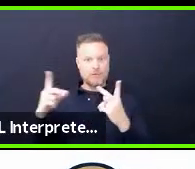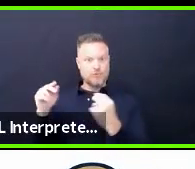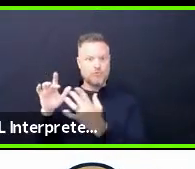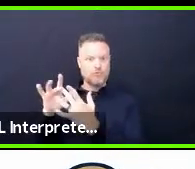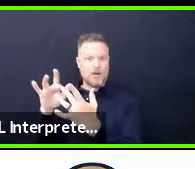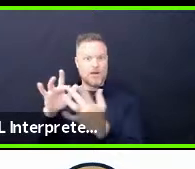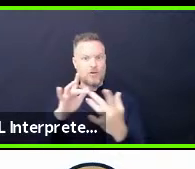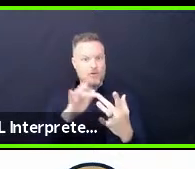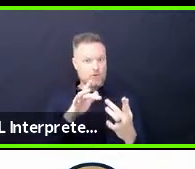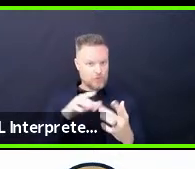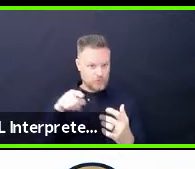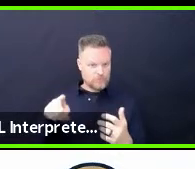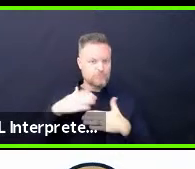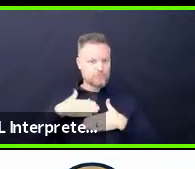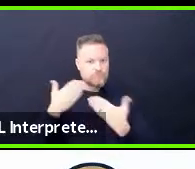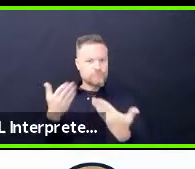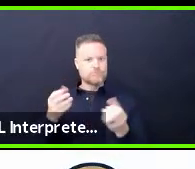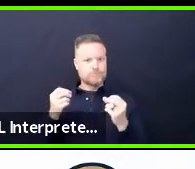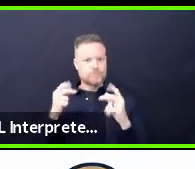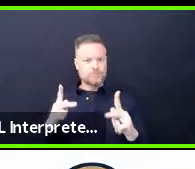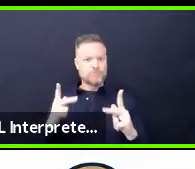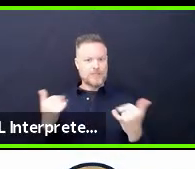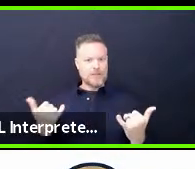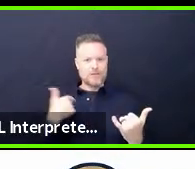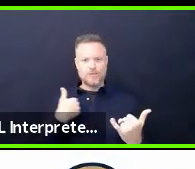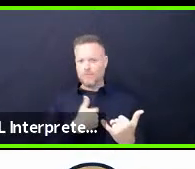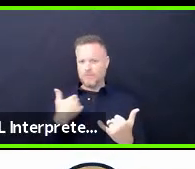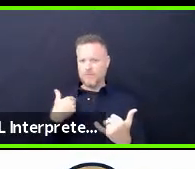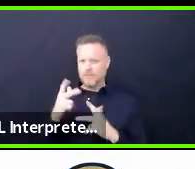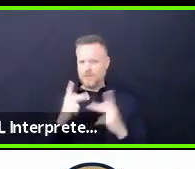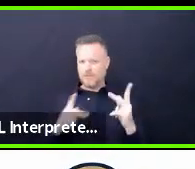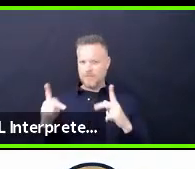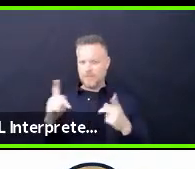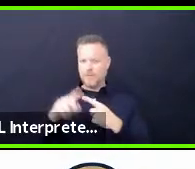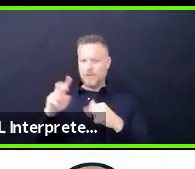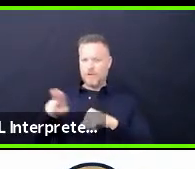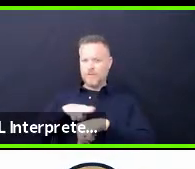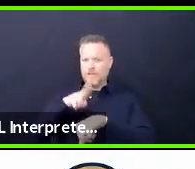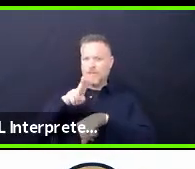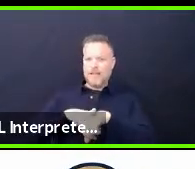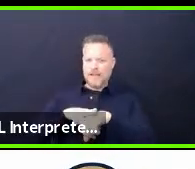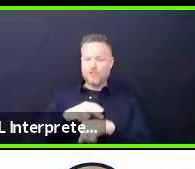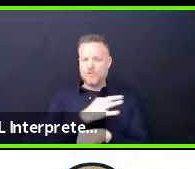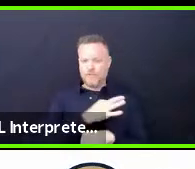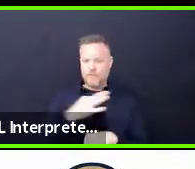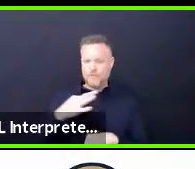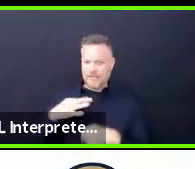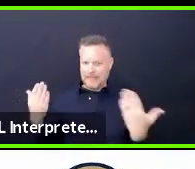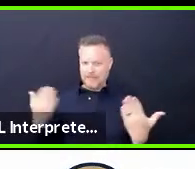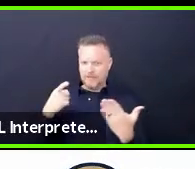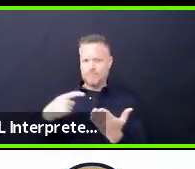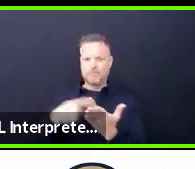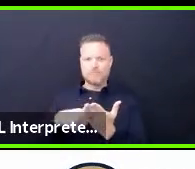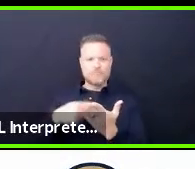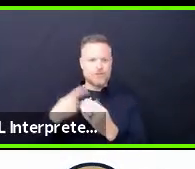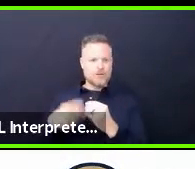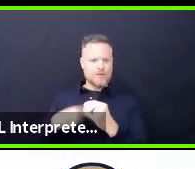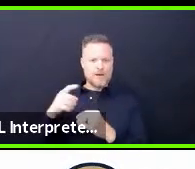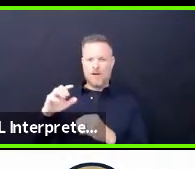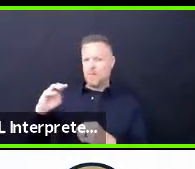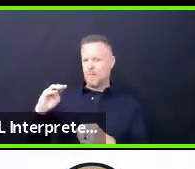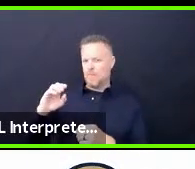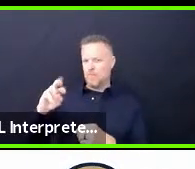want to offer the opportunity. We do have some folks who are now national and known faculty who can talk about moral distress